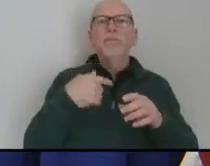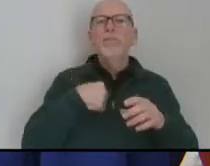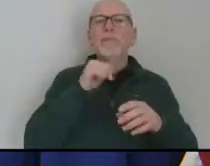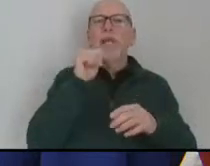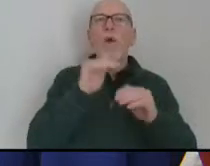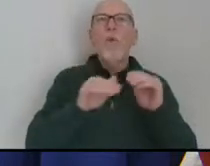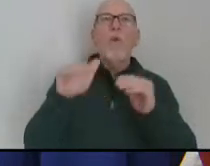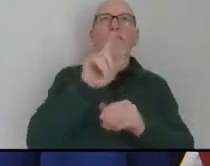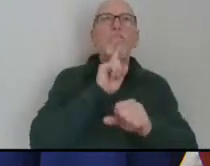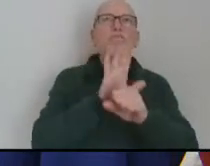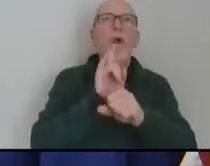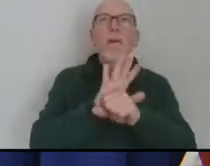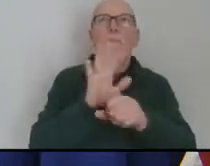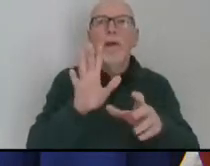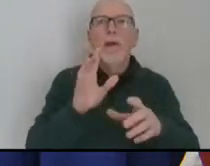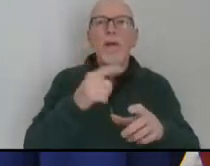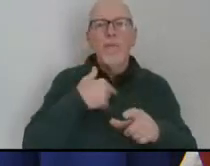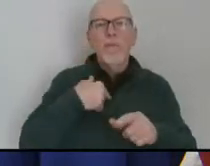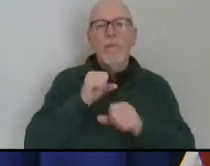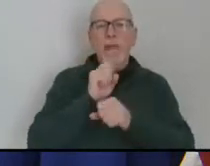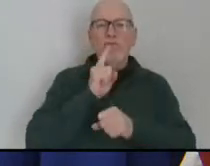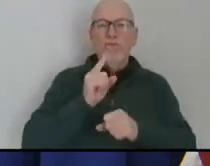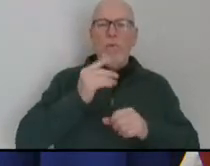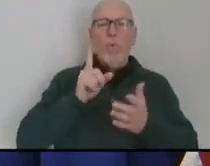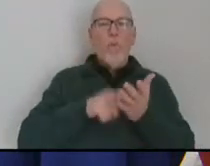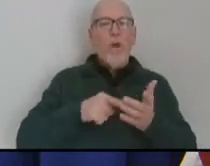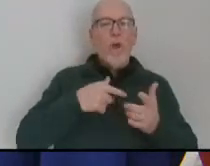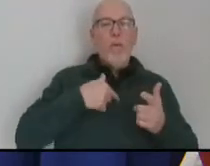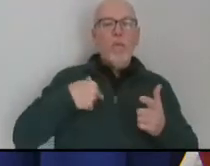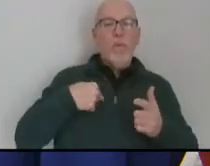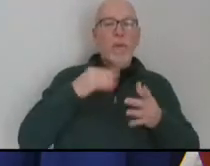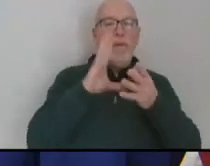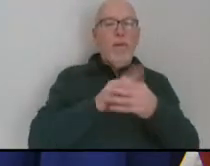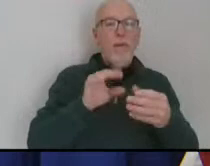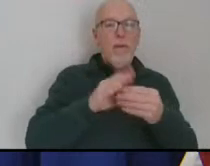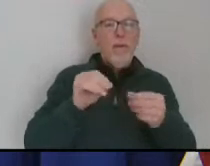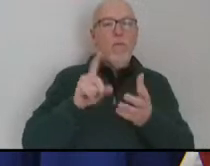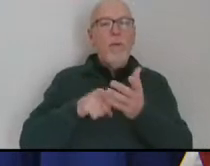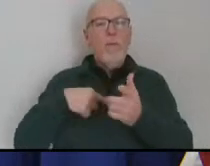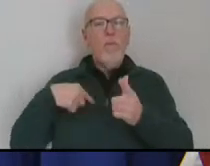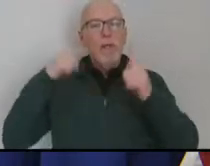the expectations are aligned with actually the results that are occurring.